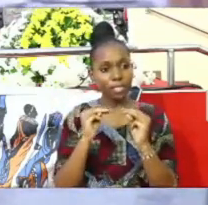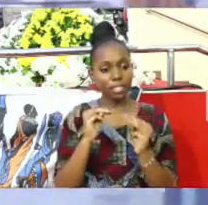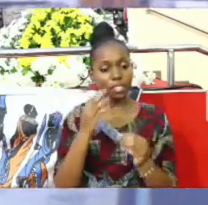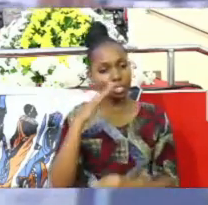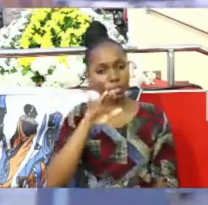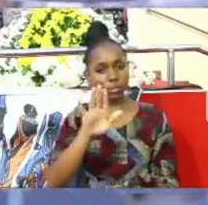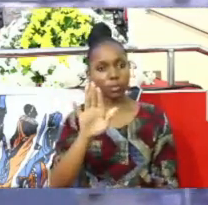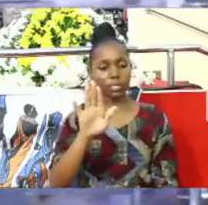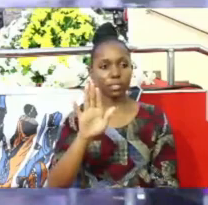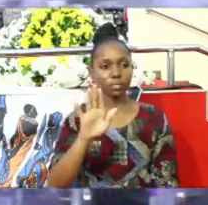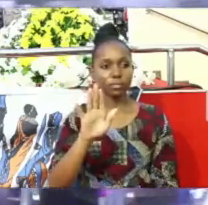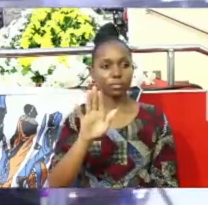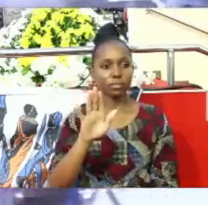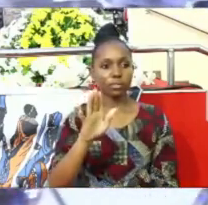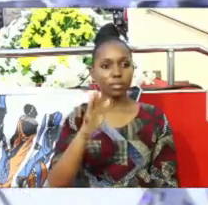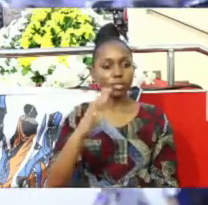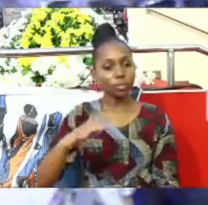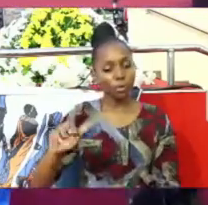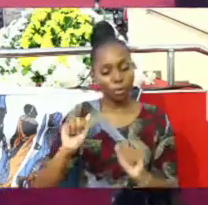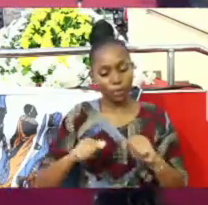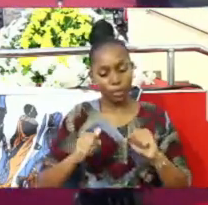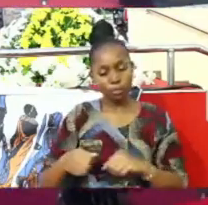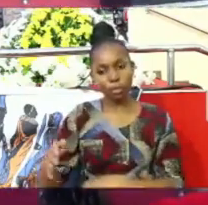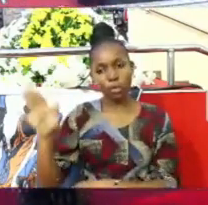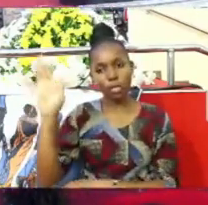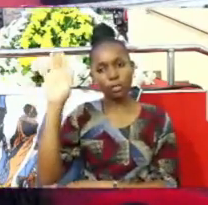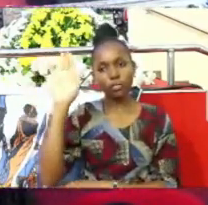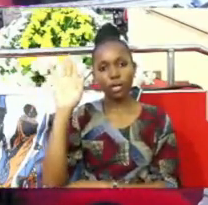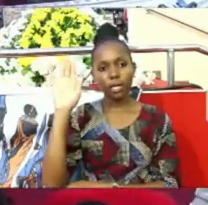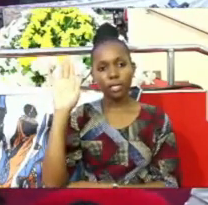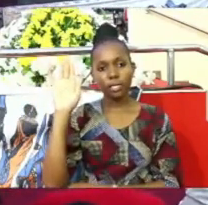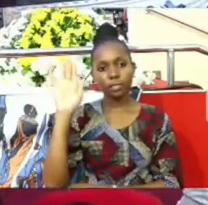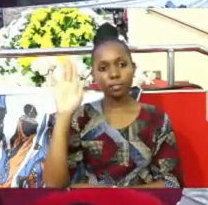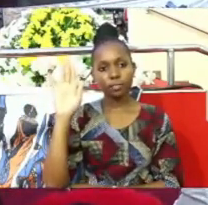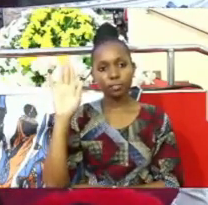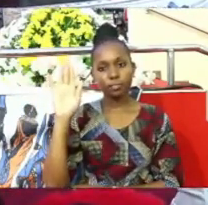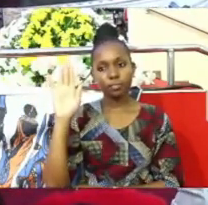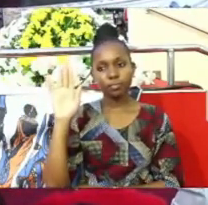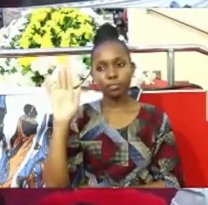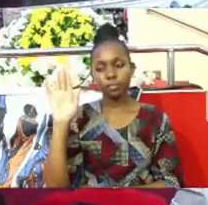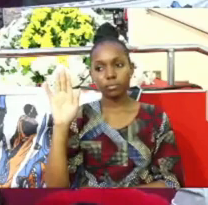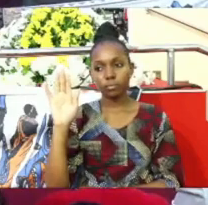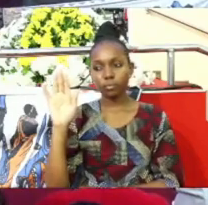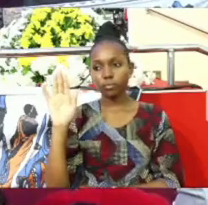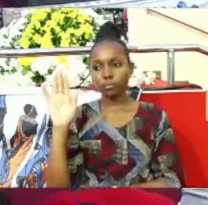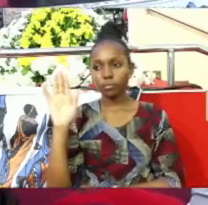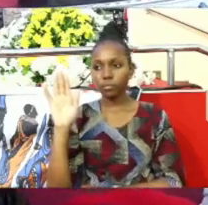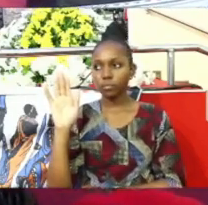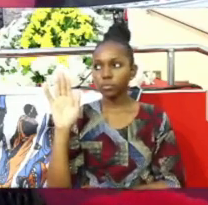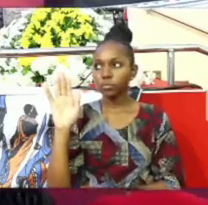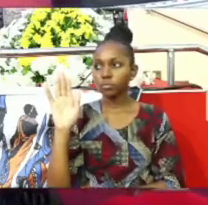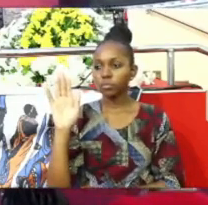mine. You can lift up your head as we agree together. One can choose a thousand. One can